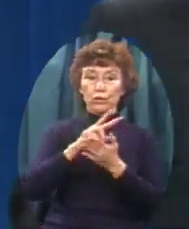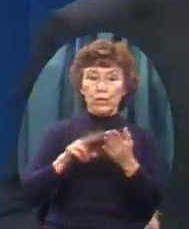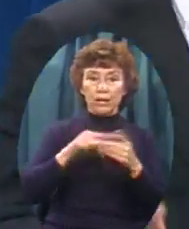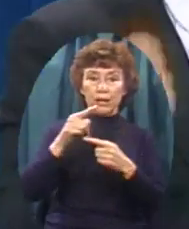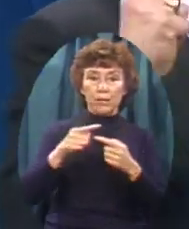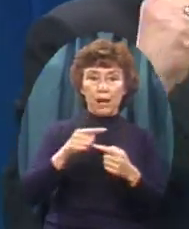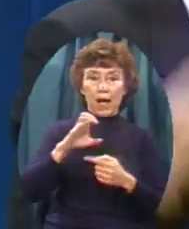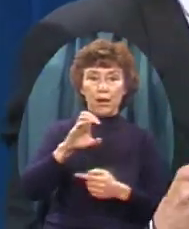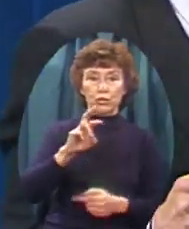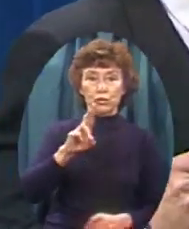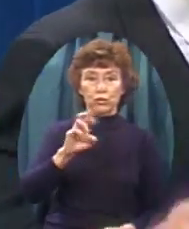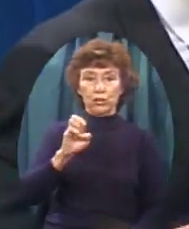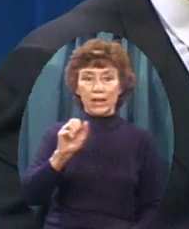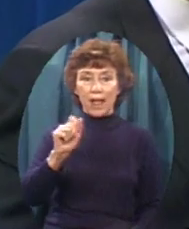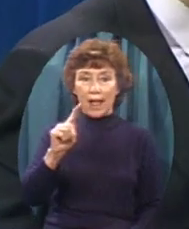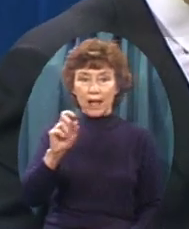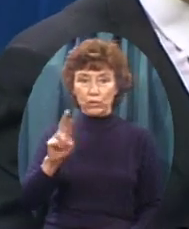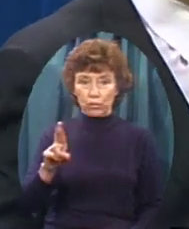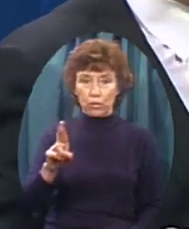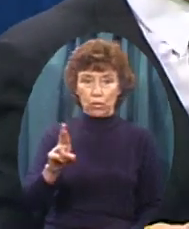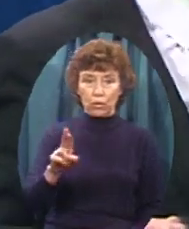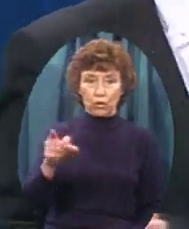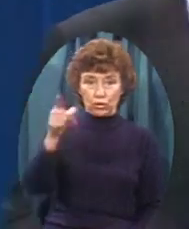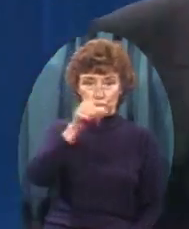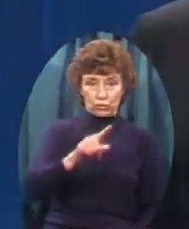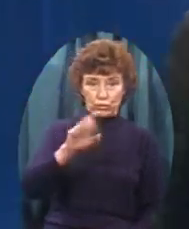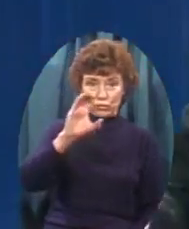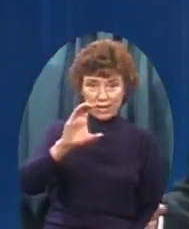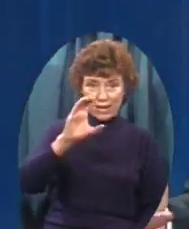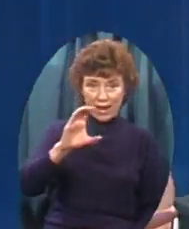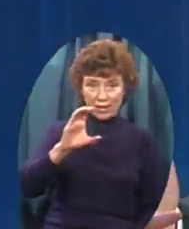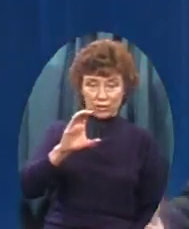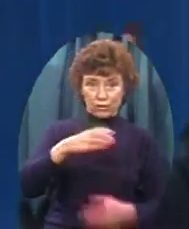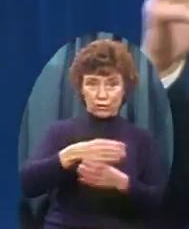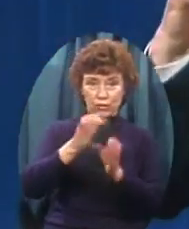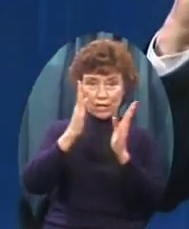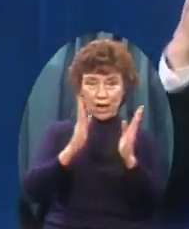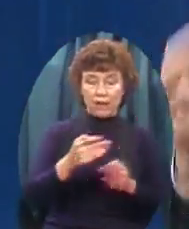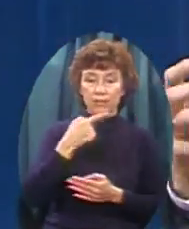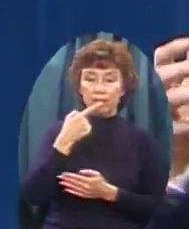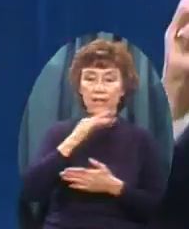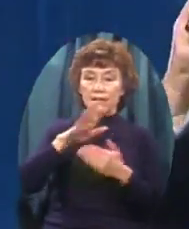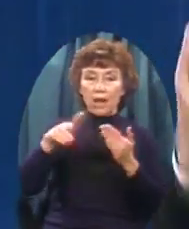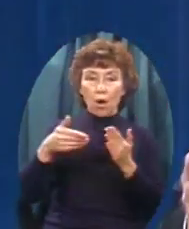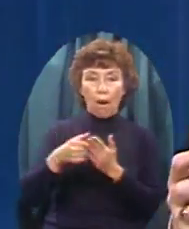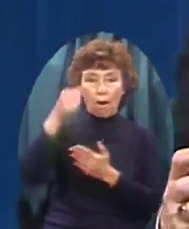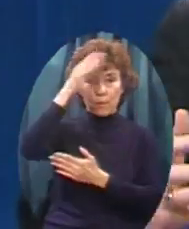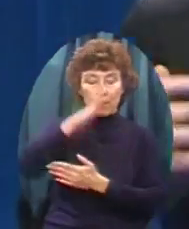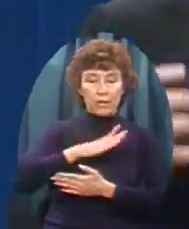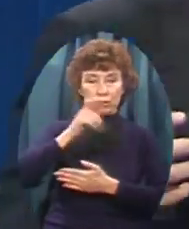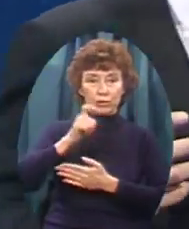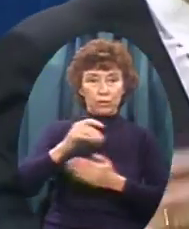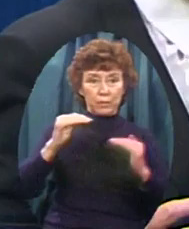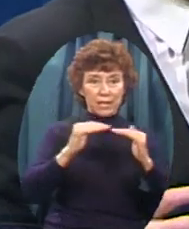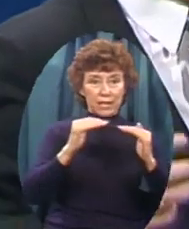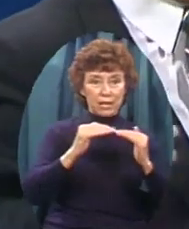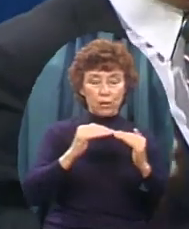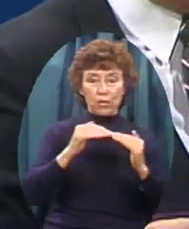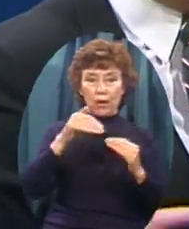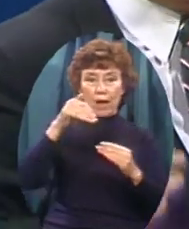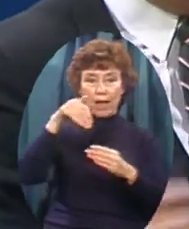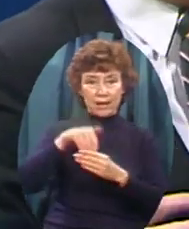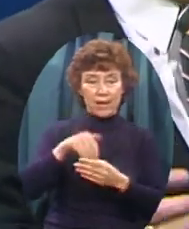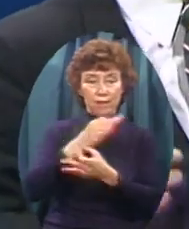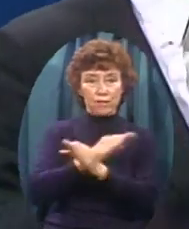Who determined That all men Should be equal And should In an environment Of freedom Have the right To